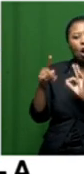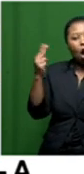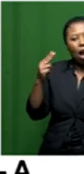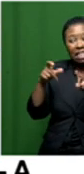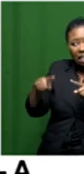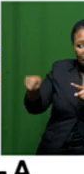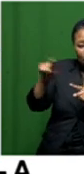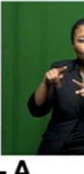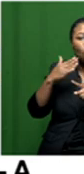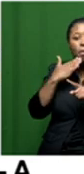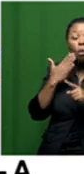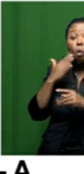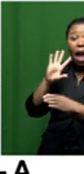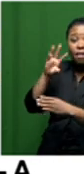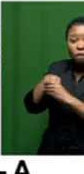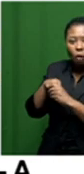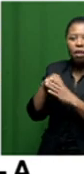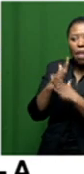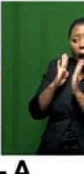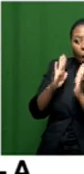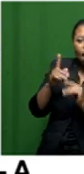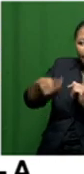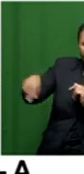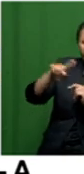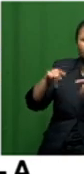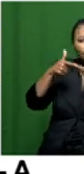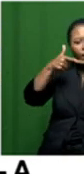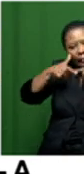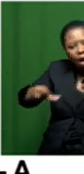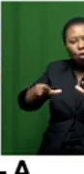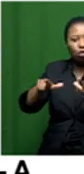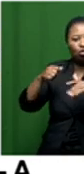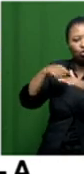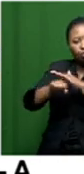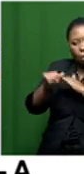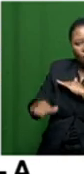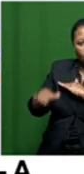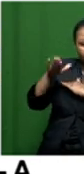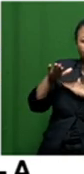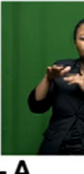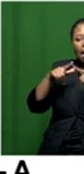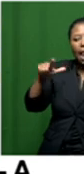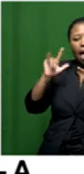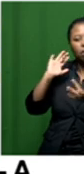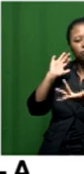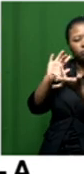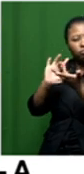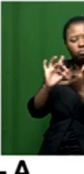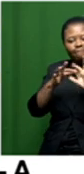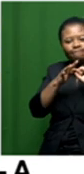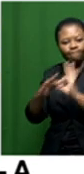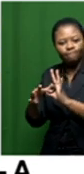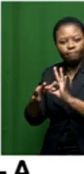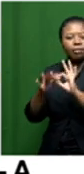to be able to present their works in their native tongues, to be able to feel connected to the land, to be able to